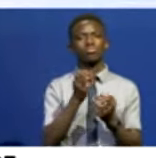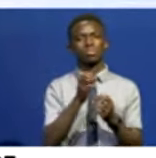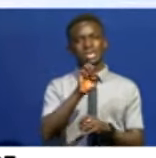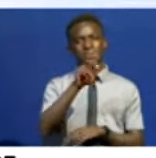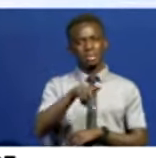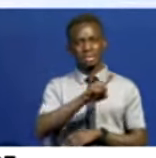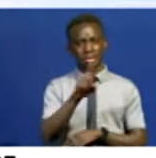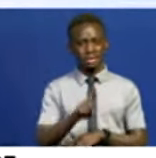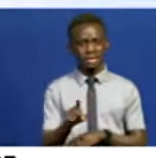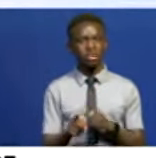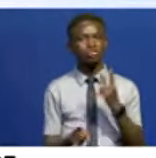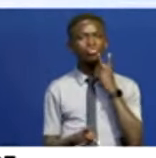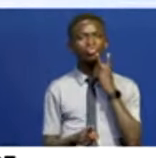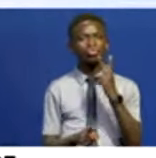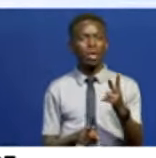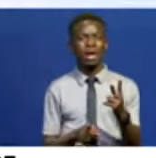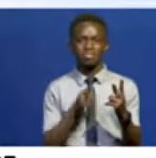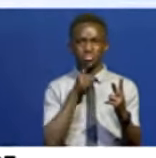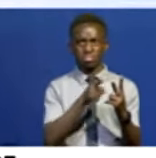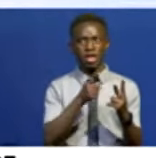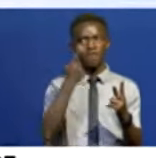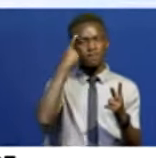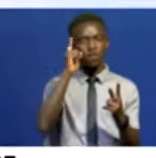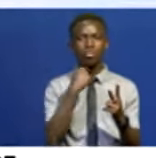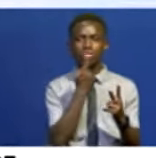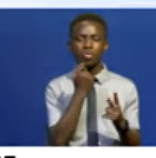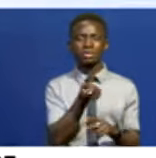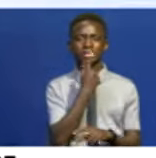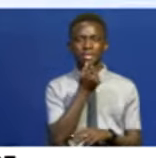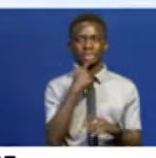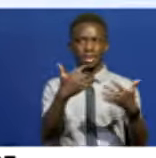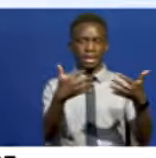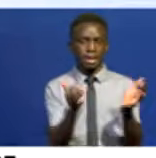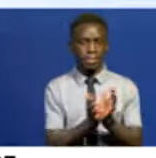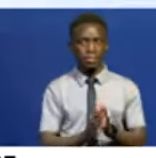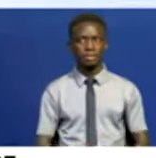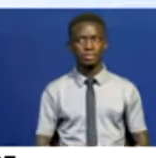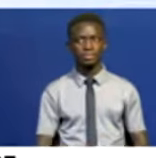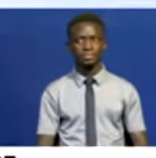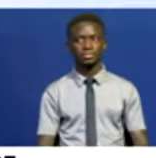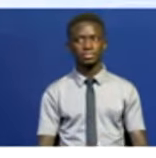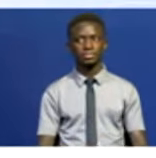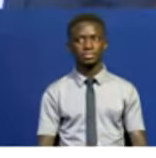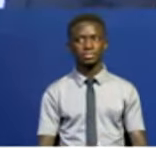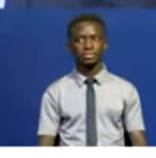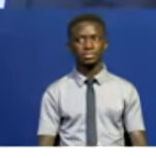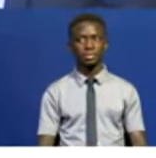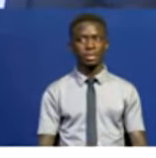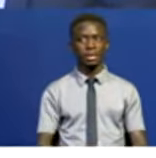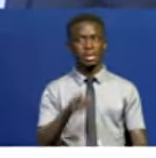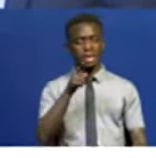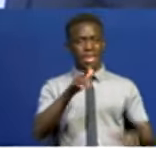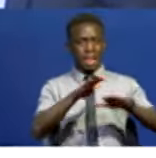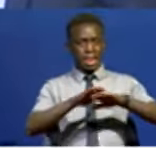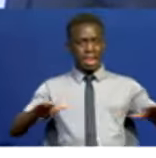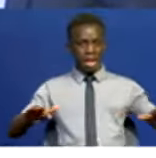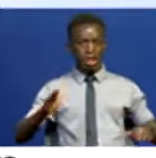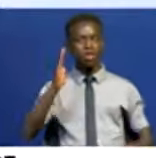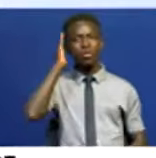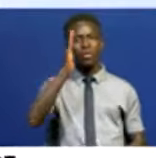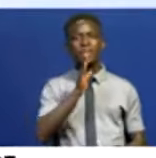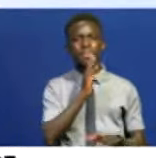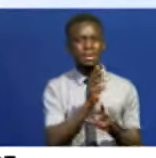specifically for pharmaceutical companies. This will be land that will be made available